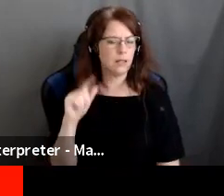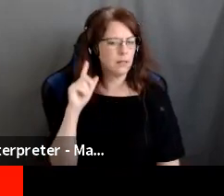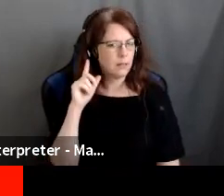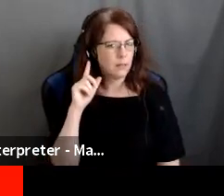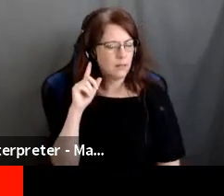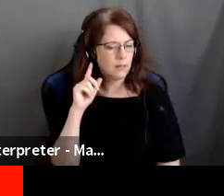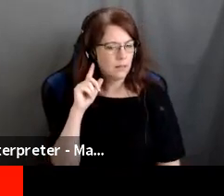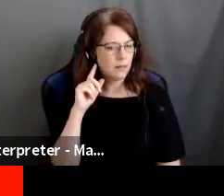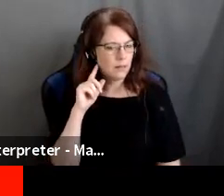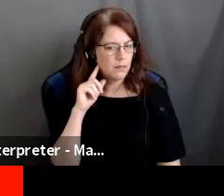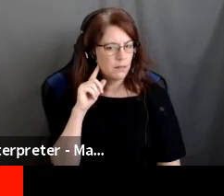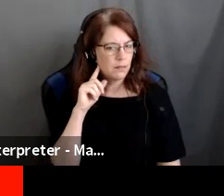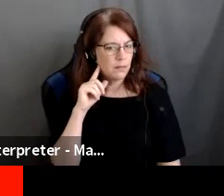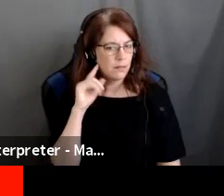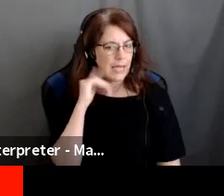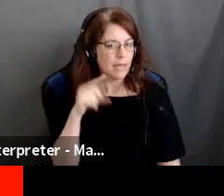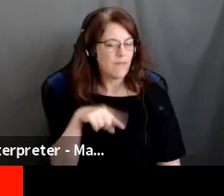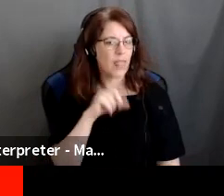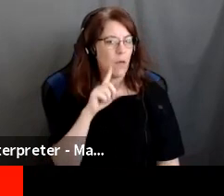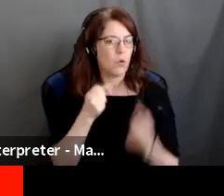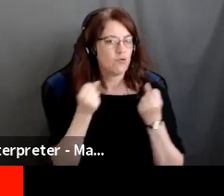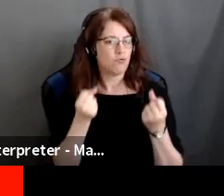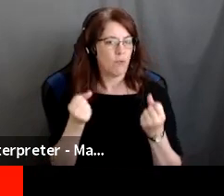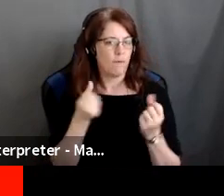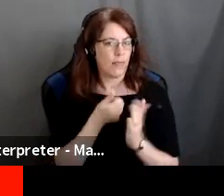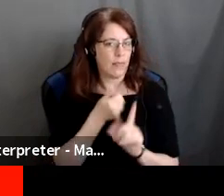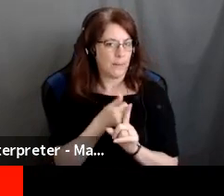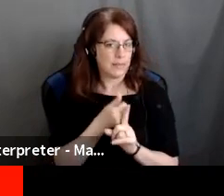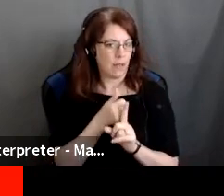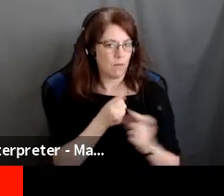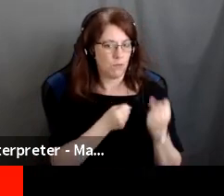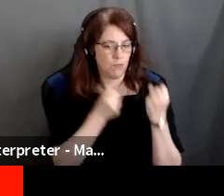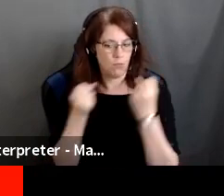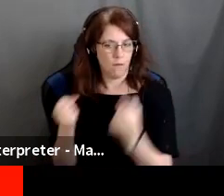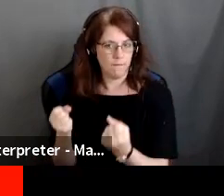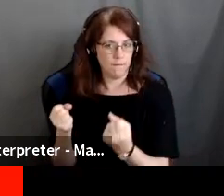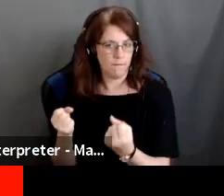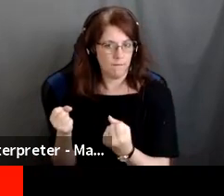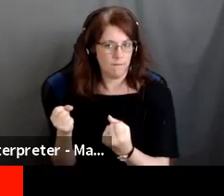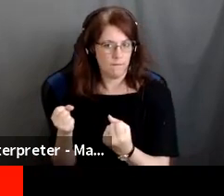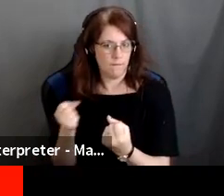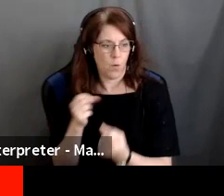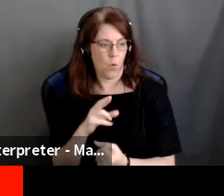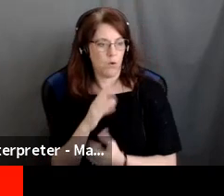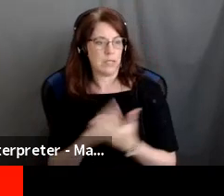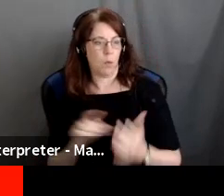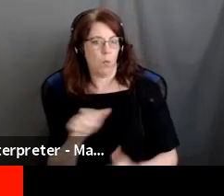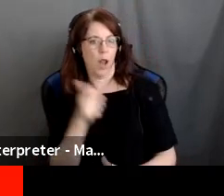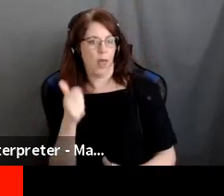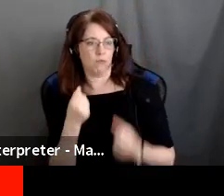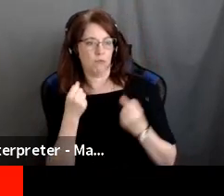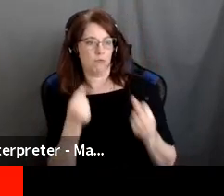they're going to be driving there, having somebody drive them